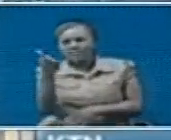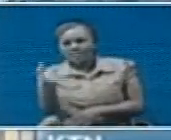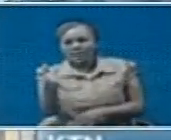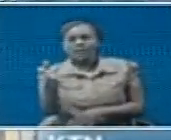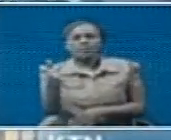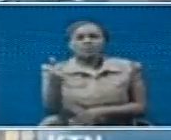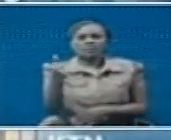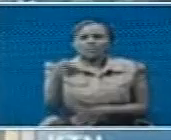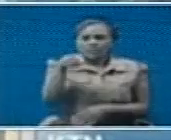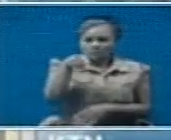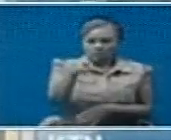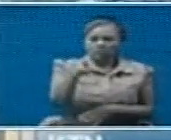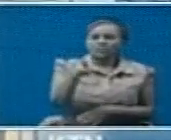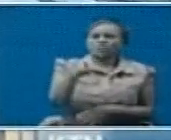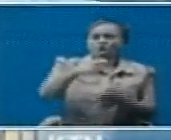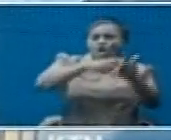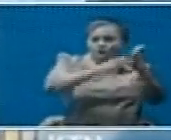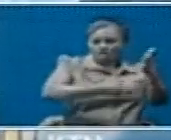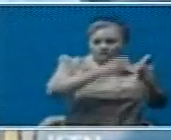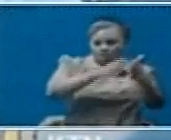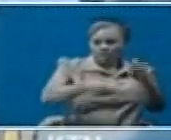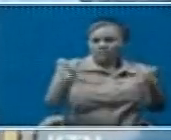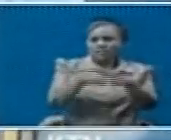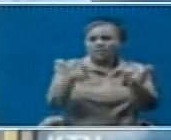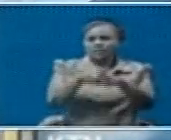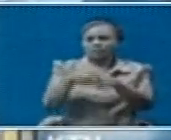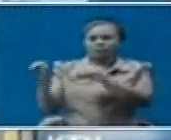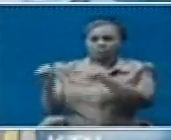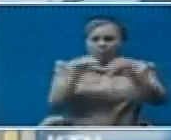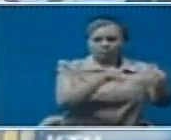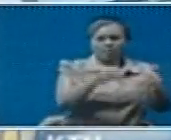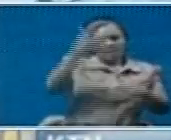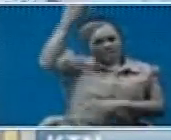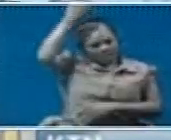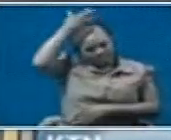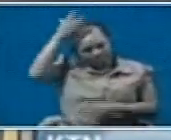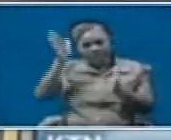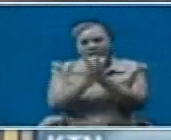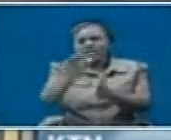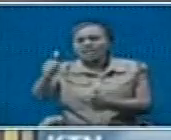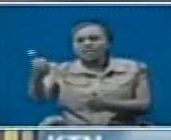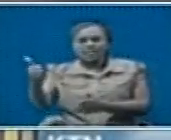service for those health workers who are on contract, the issues of transfers for those nurses and other health workers.